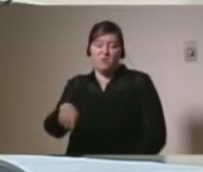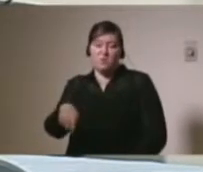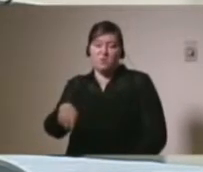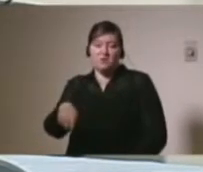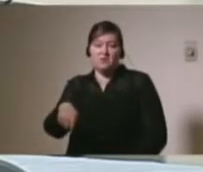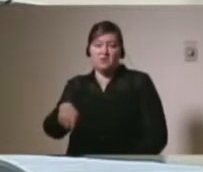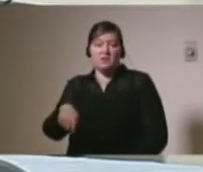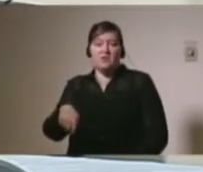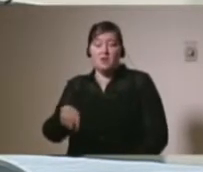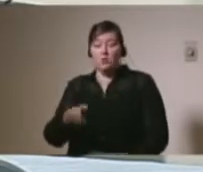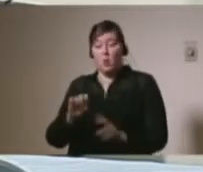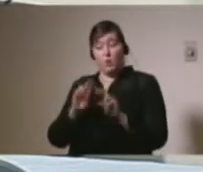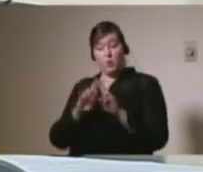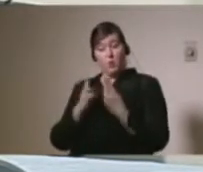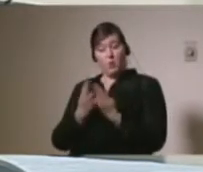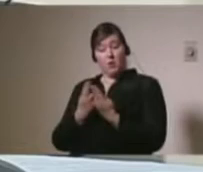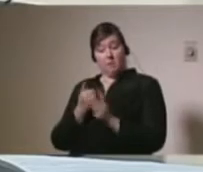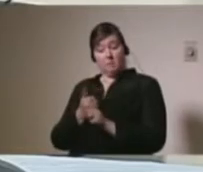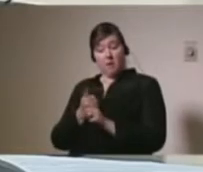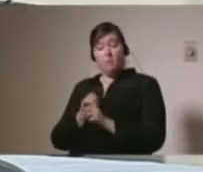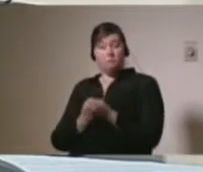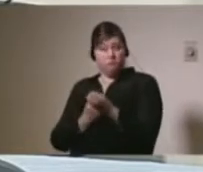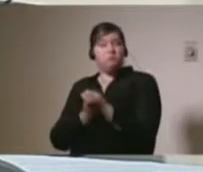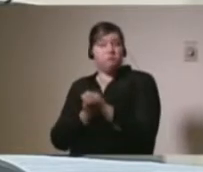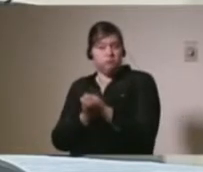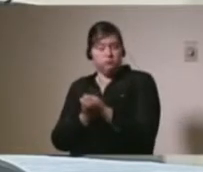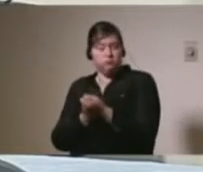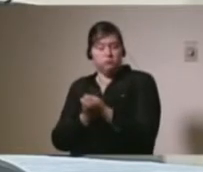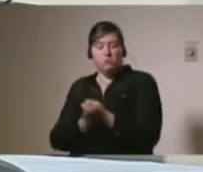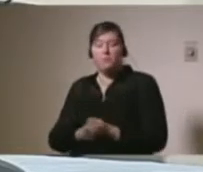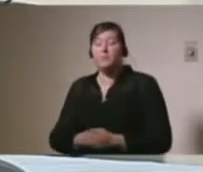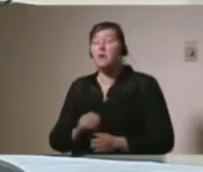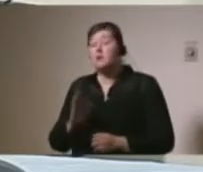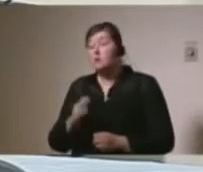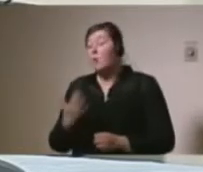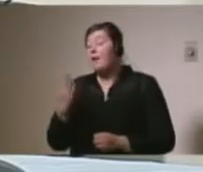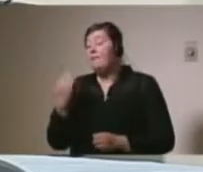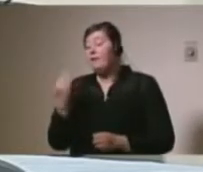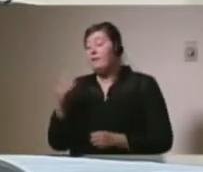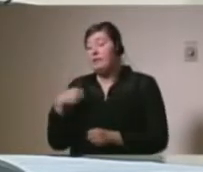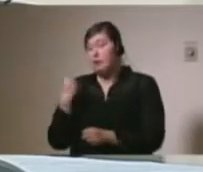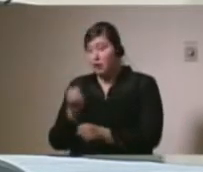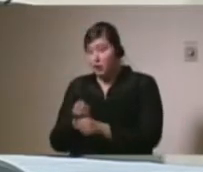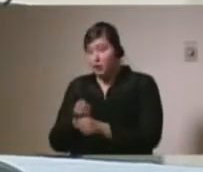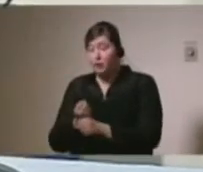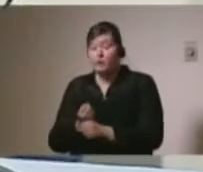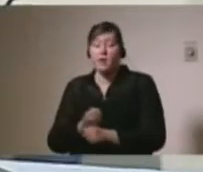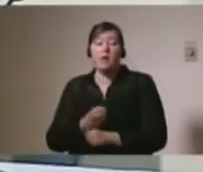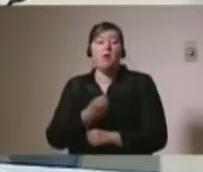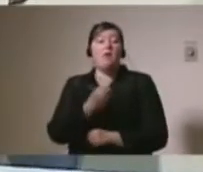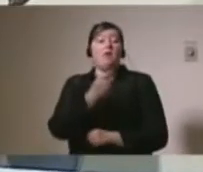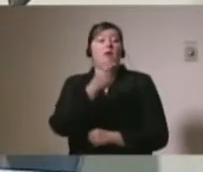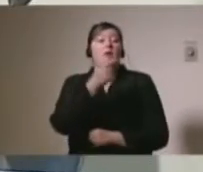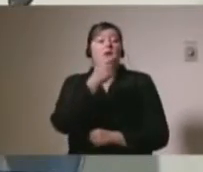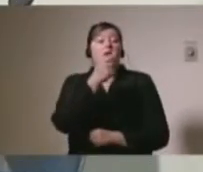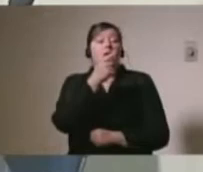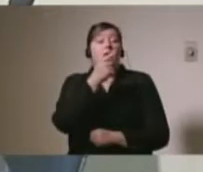union agreed with the move. And for 15 years, the union and the corporation